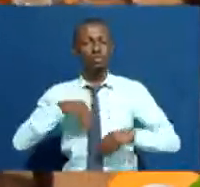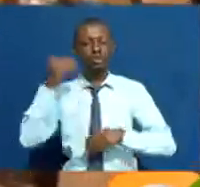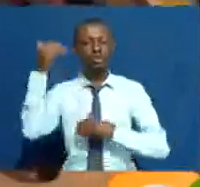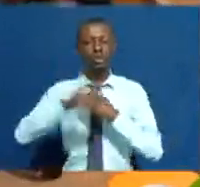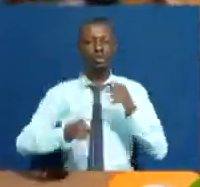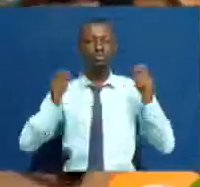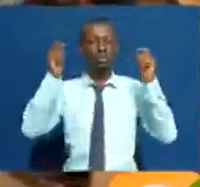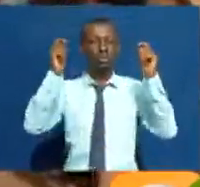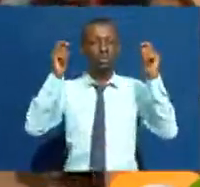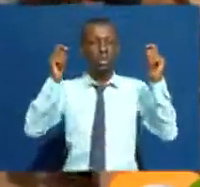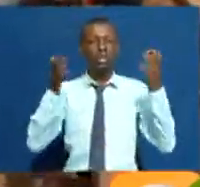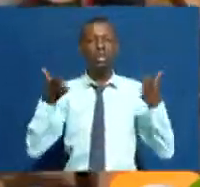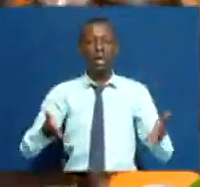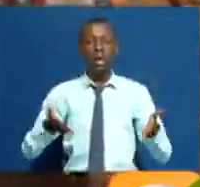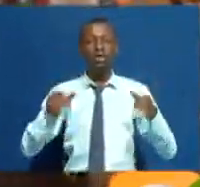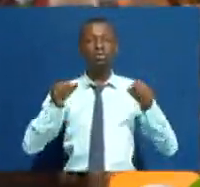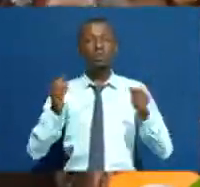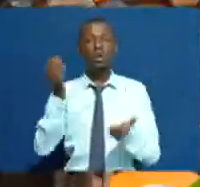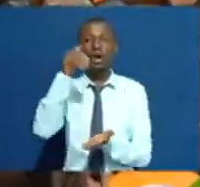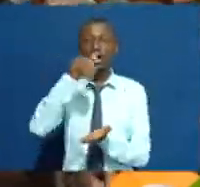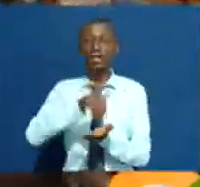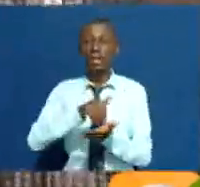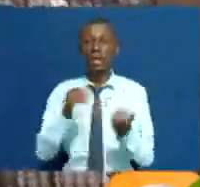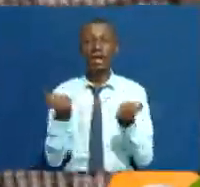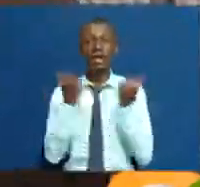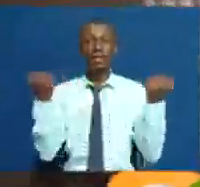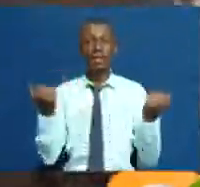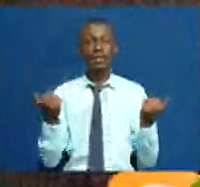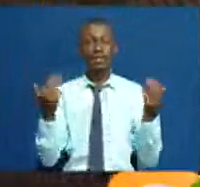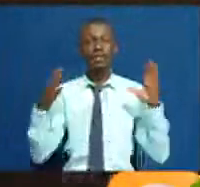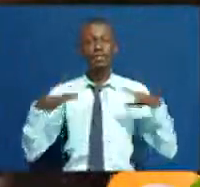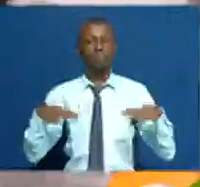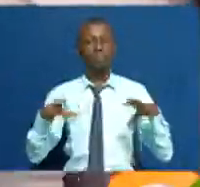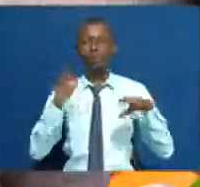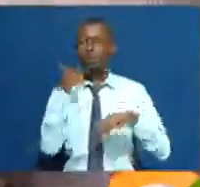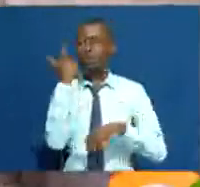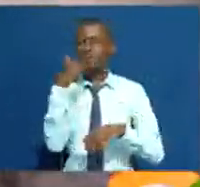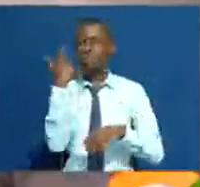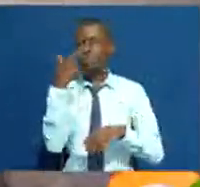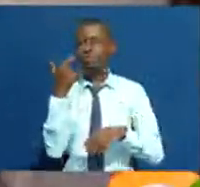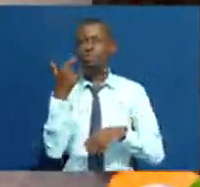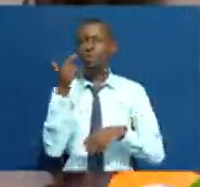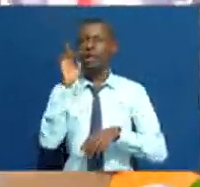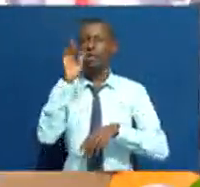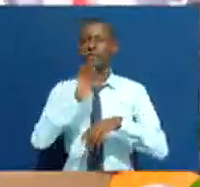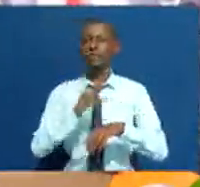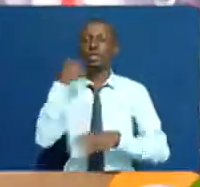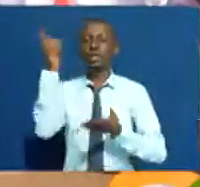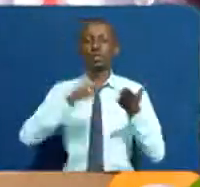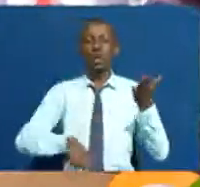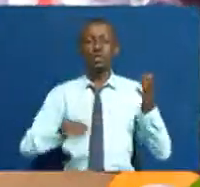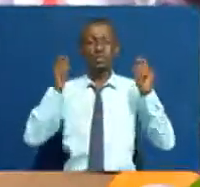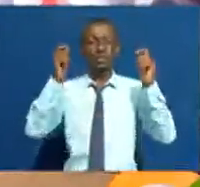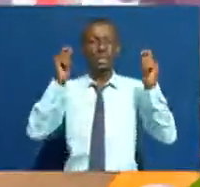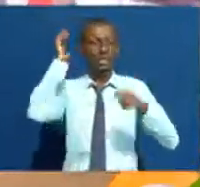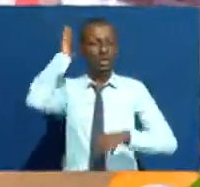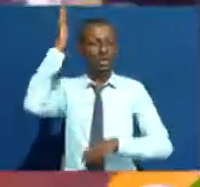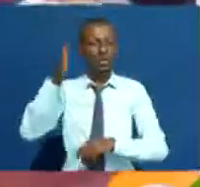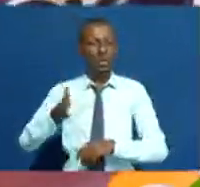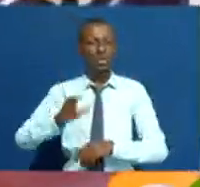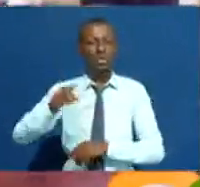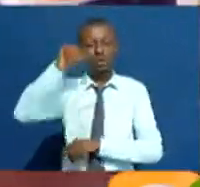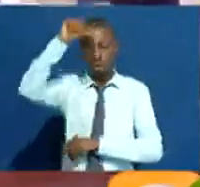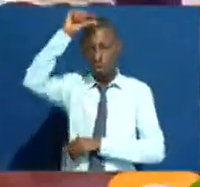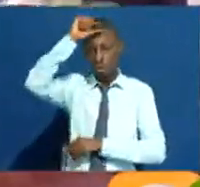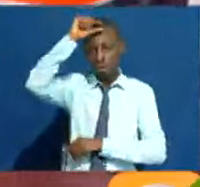protests, another round is looming. The residents who were caught in the mess say they will resume street protests if the county